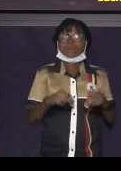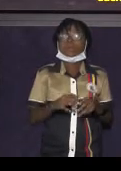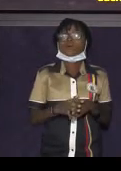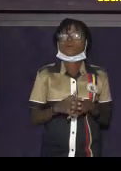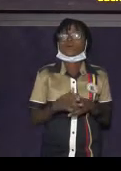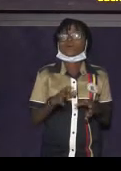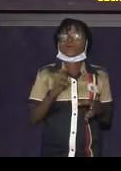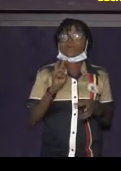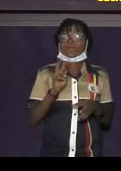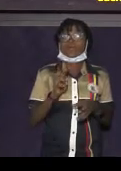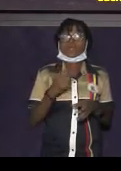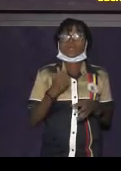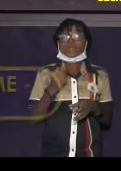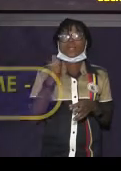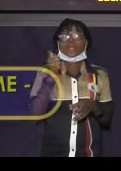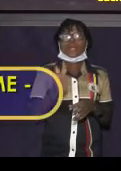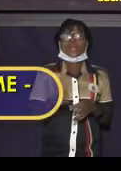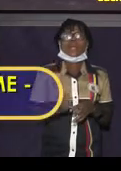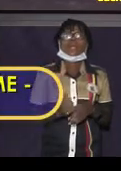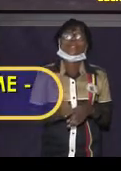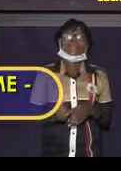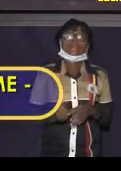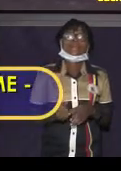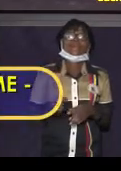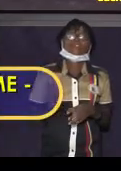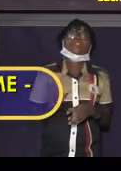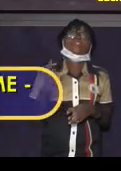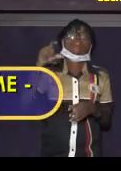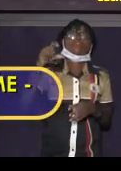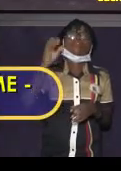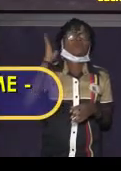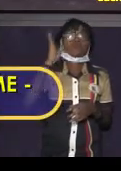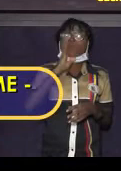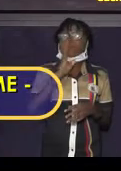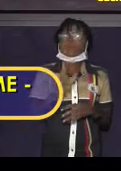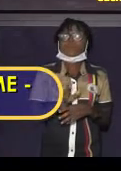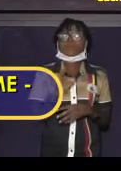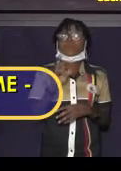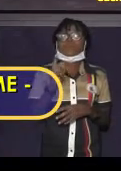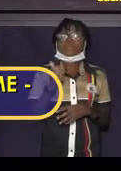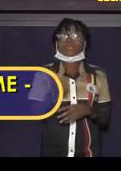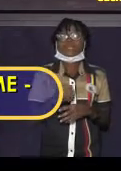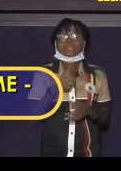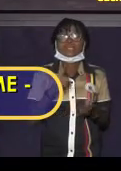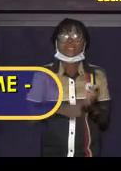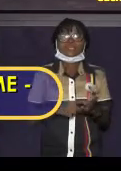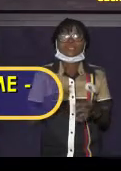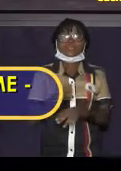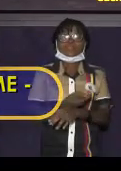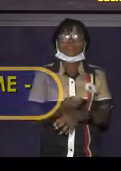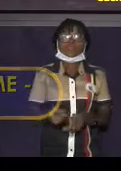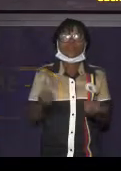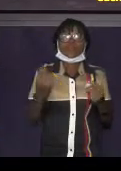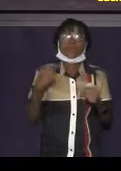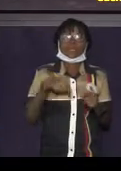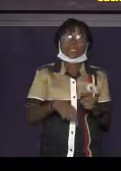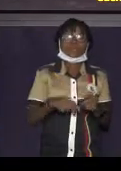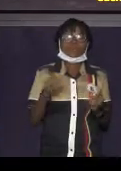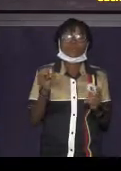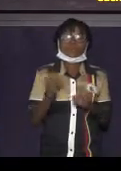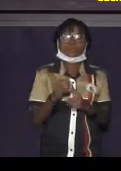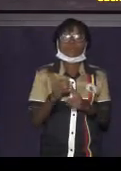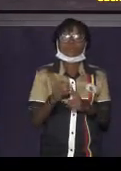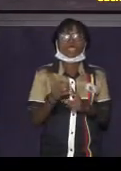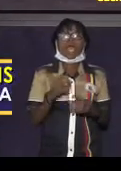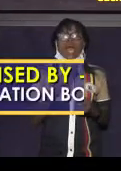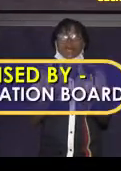I've been told, is 2, so a squared will be 2 squared. Now finally, this multiplication comes down. Then b, I've been told